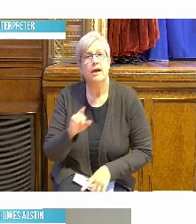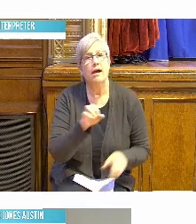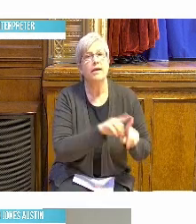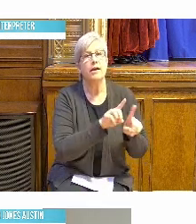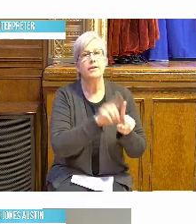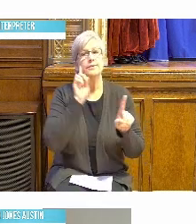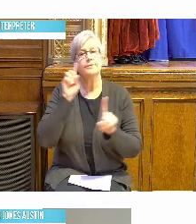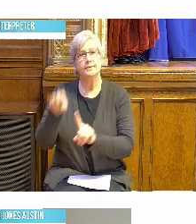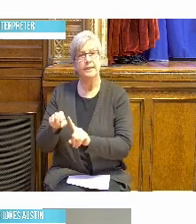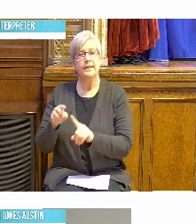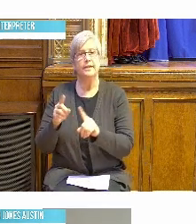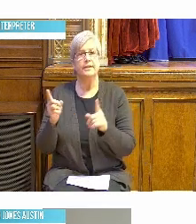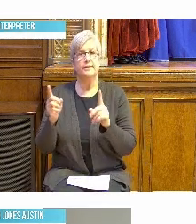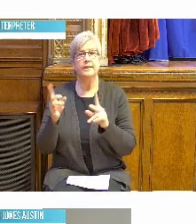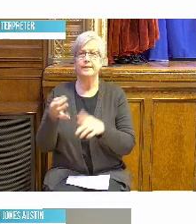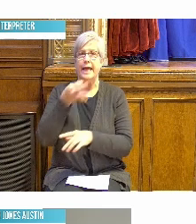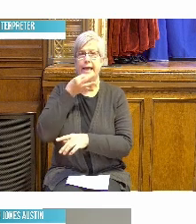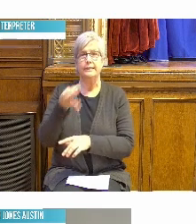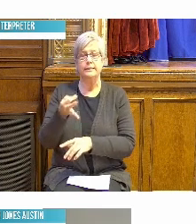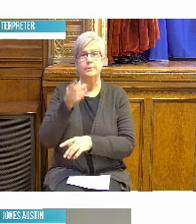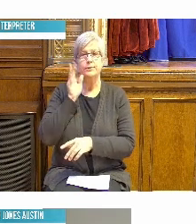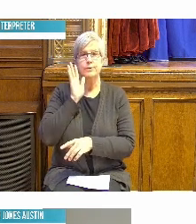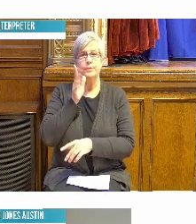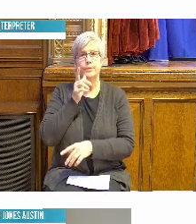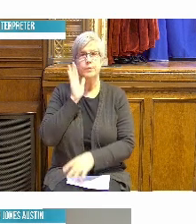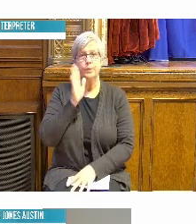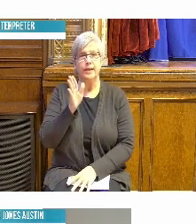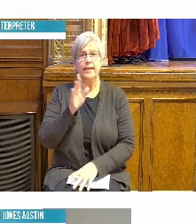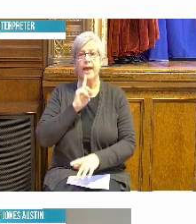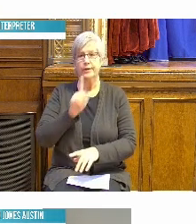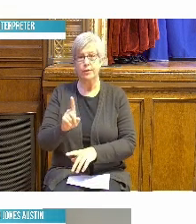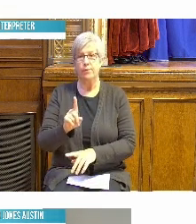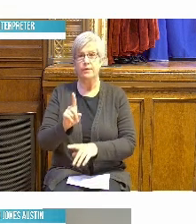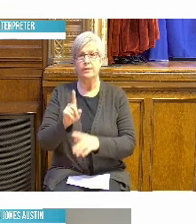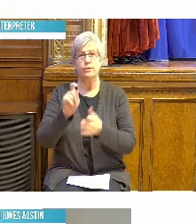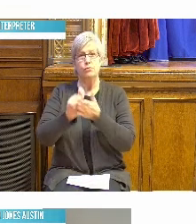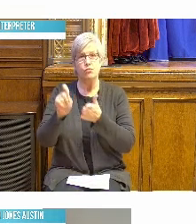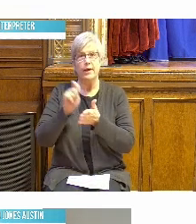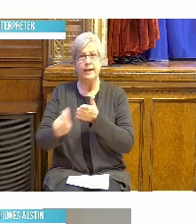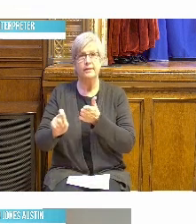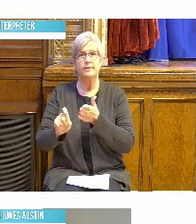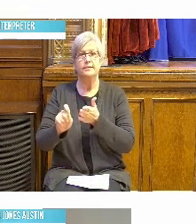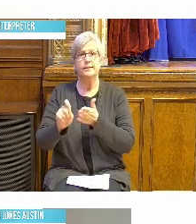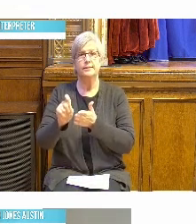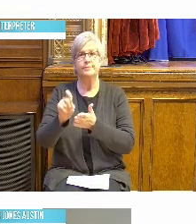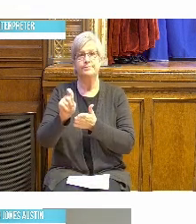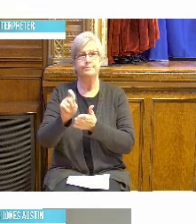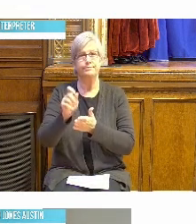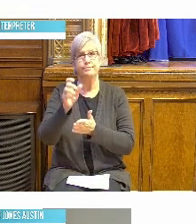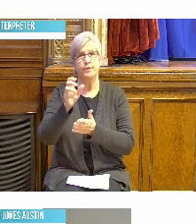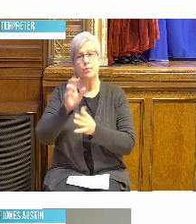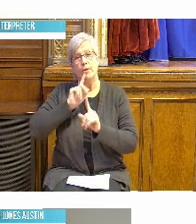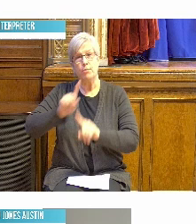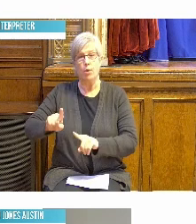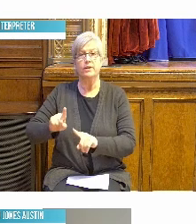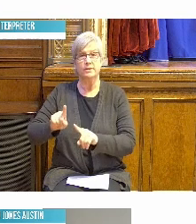see subject matter experts who will actually write the chapters of the